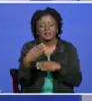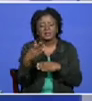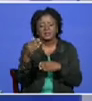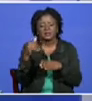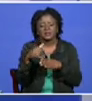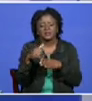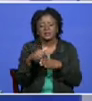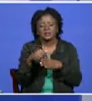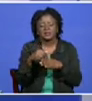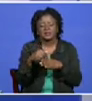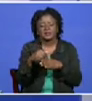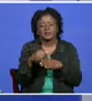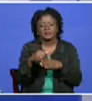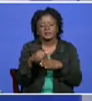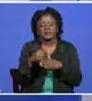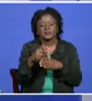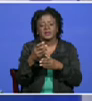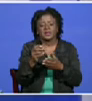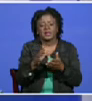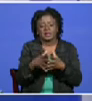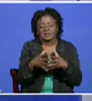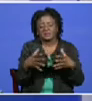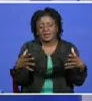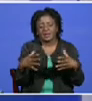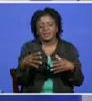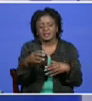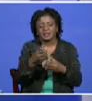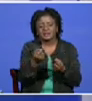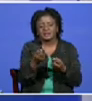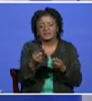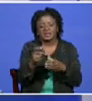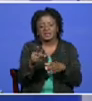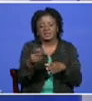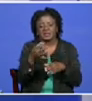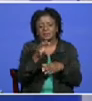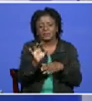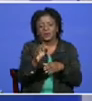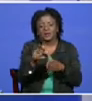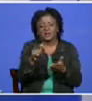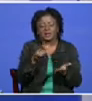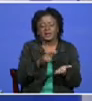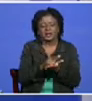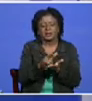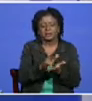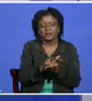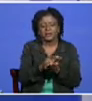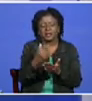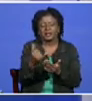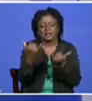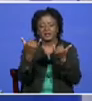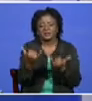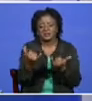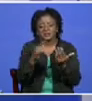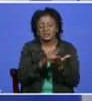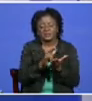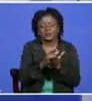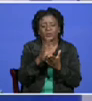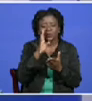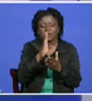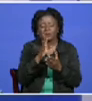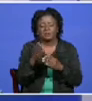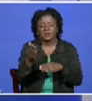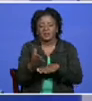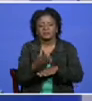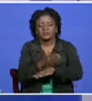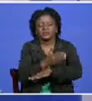Sandyport Airport. A statement from the Office of the Prime Minister says the existing airport will be improved in order to accommodate private jets and make